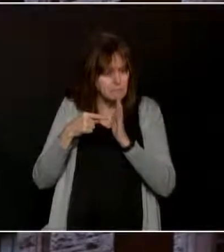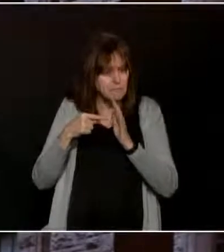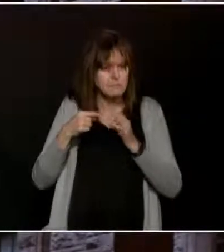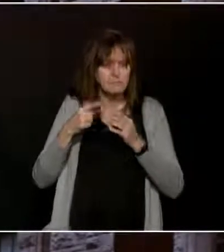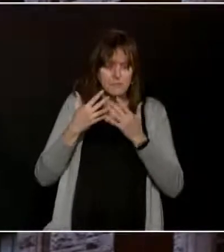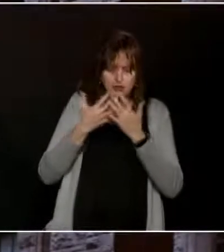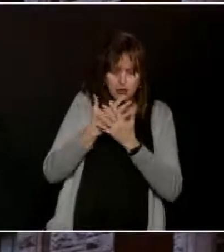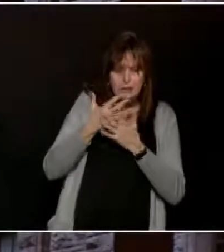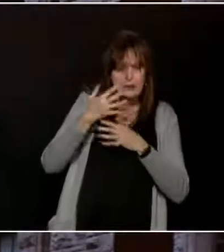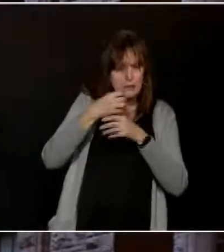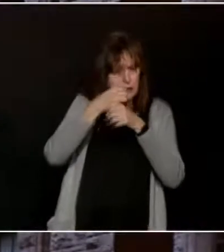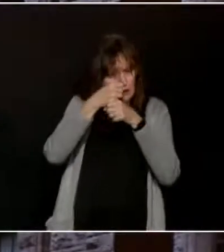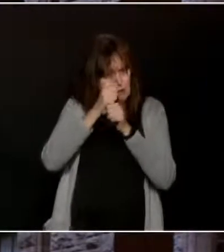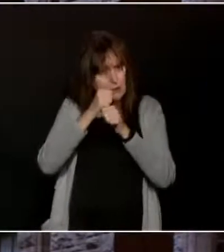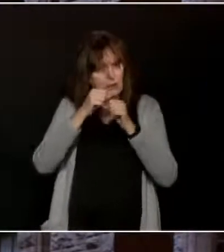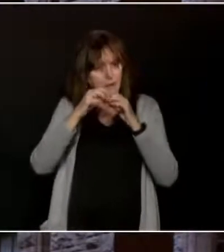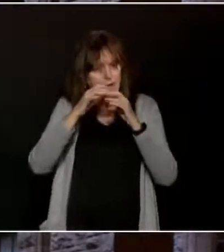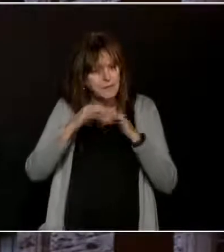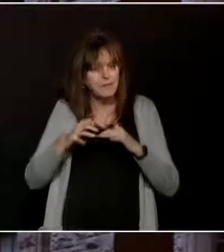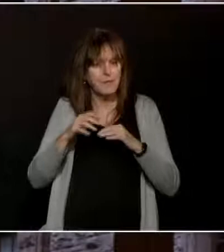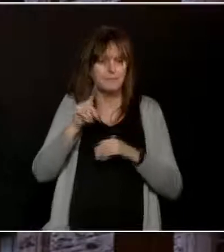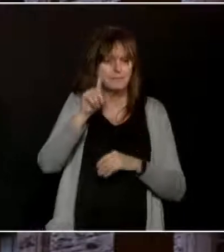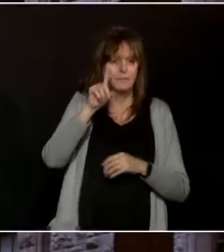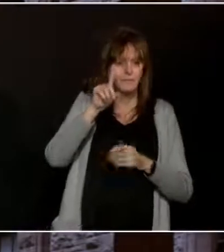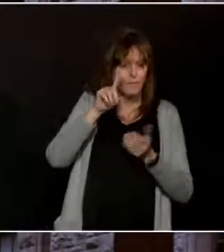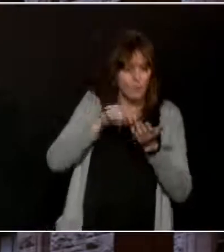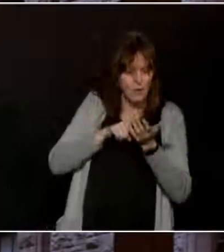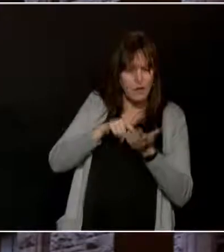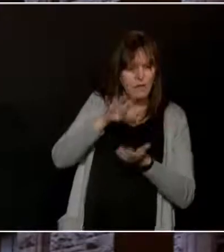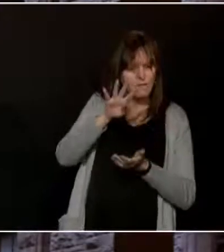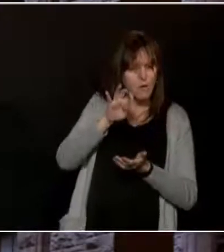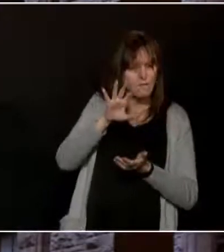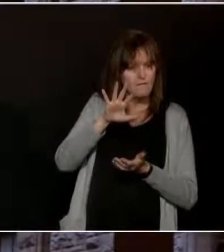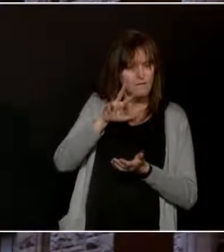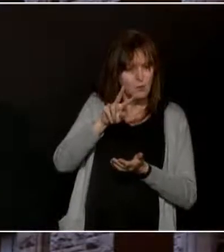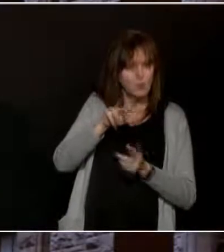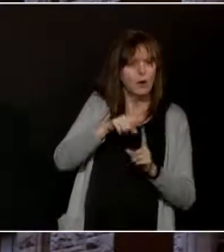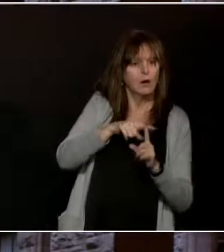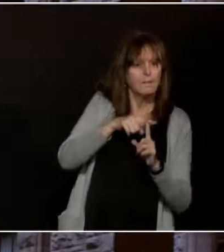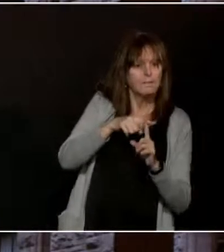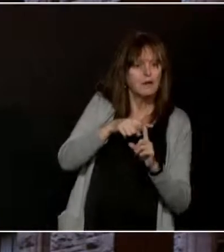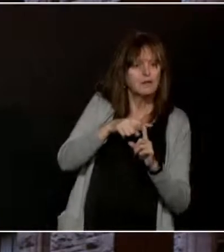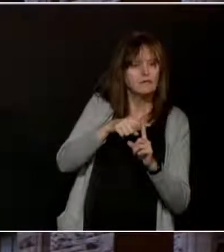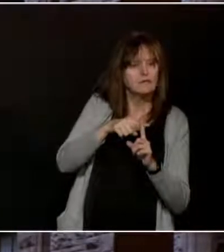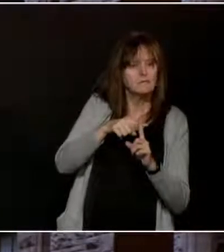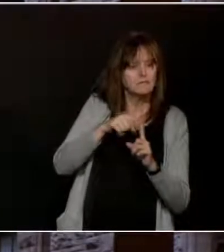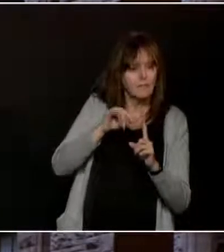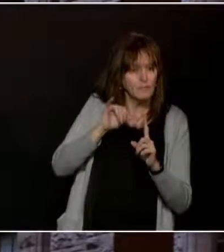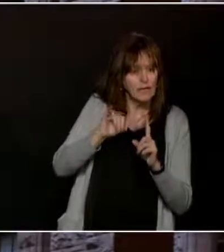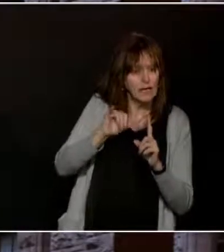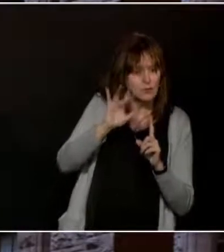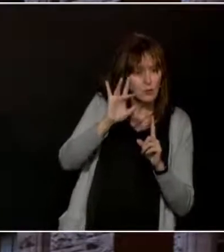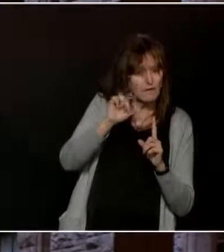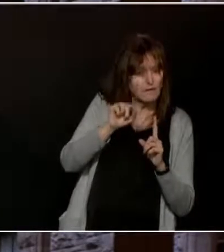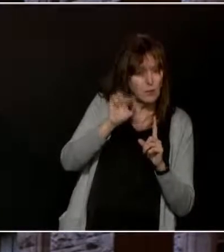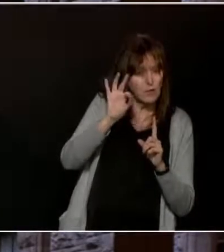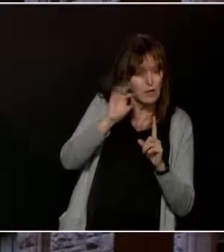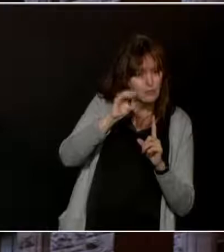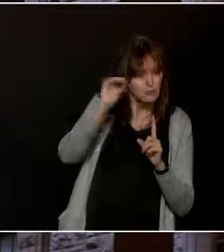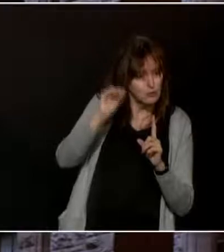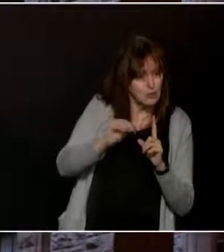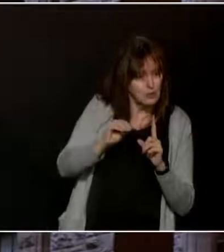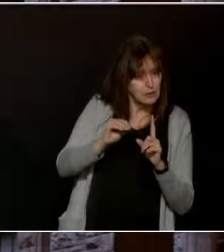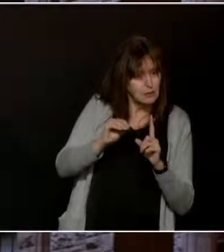1,452 came back positive, and that's a rate of 25.9%. So this